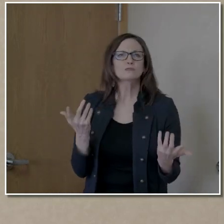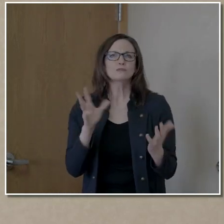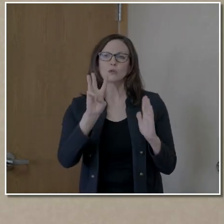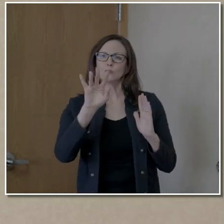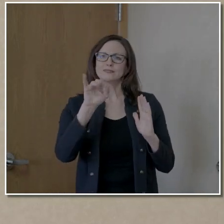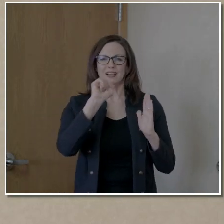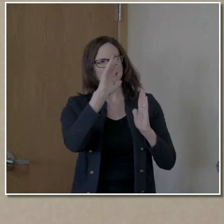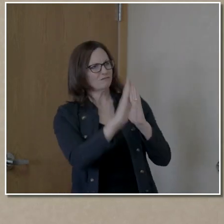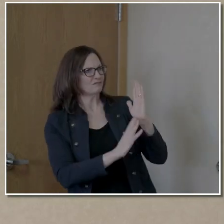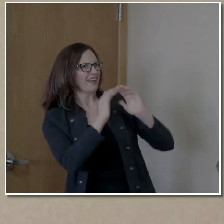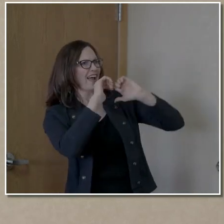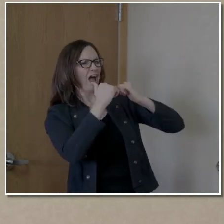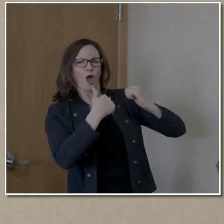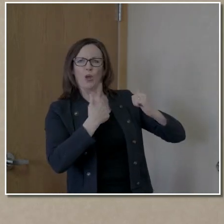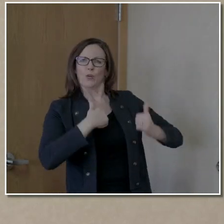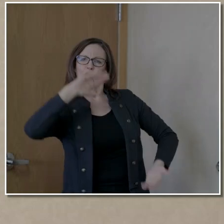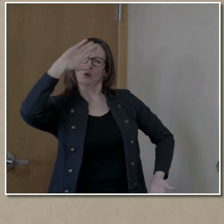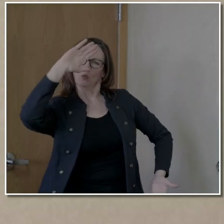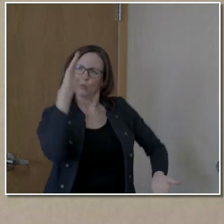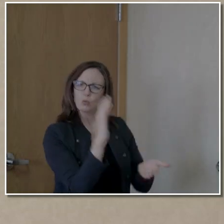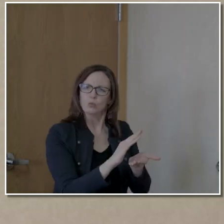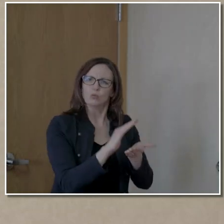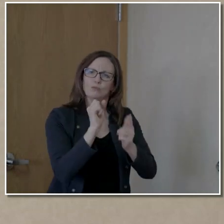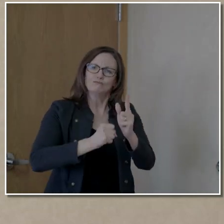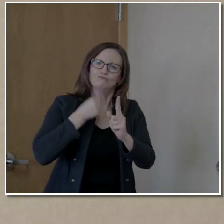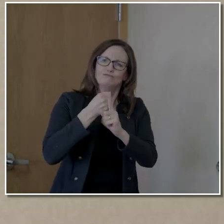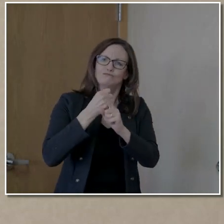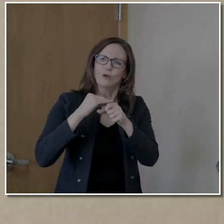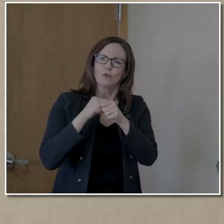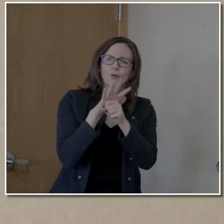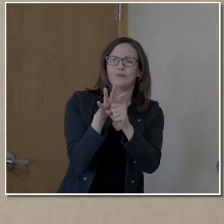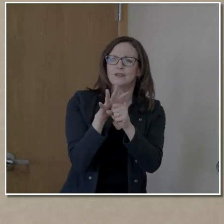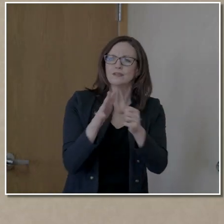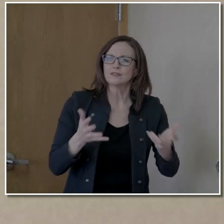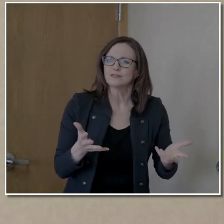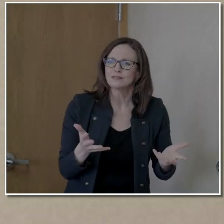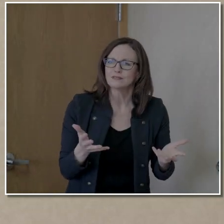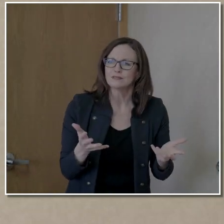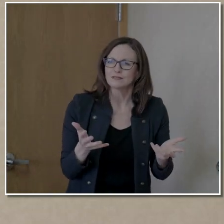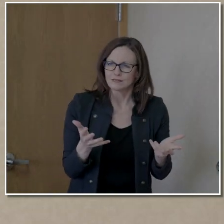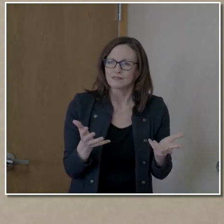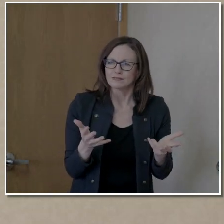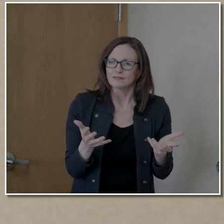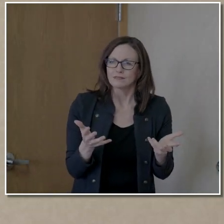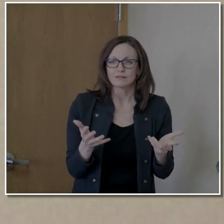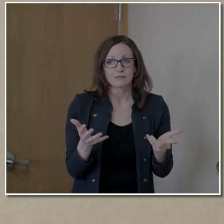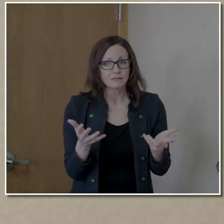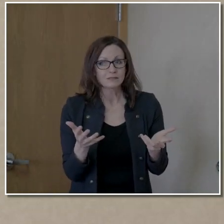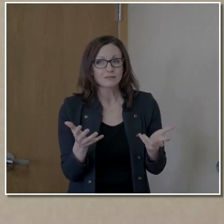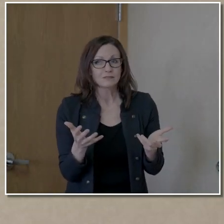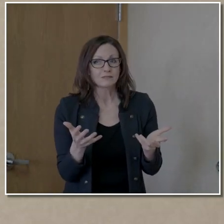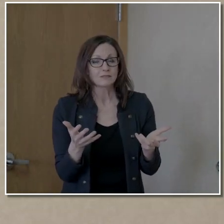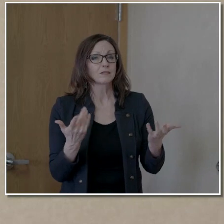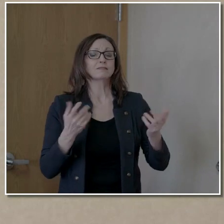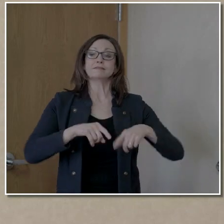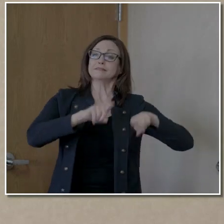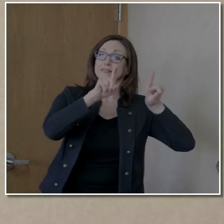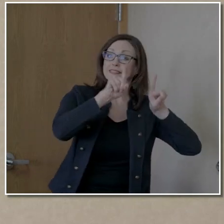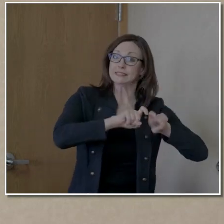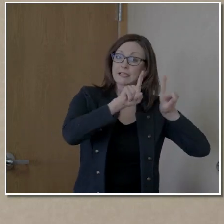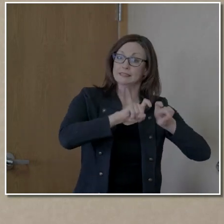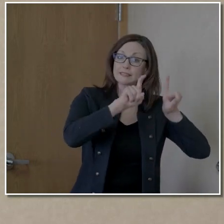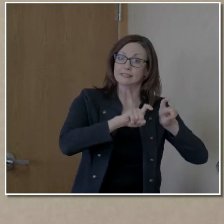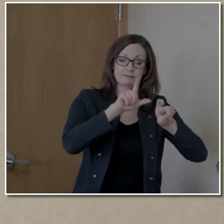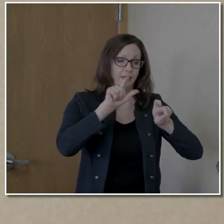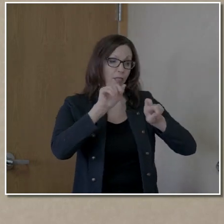have increased the number of contact tracers so that we can let people know when they need to isolate and let